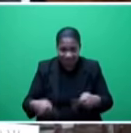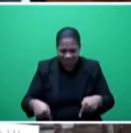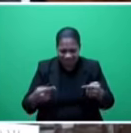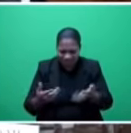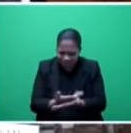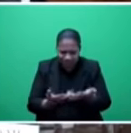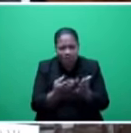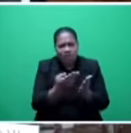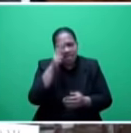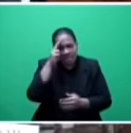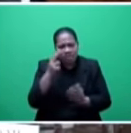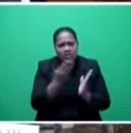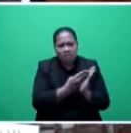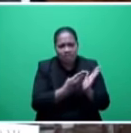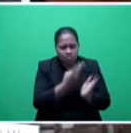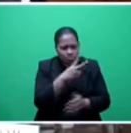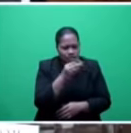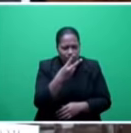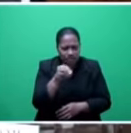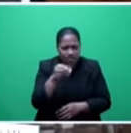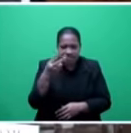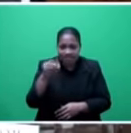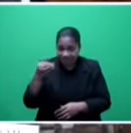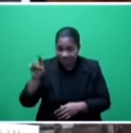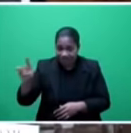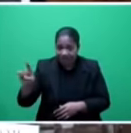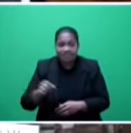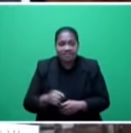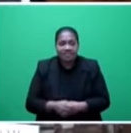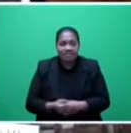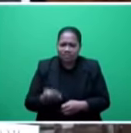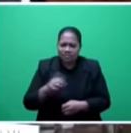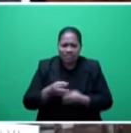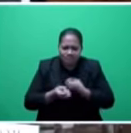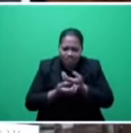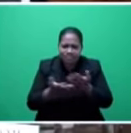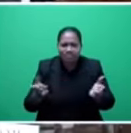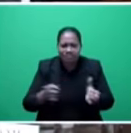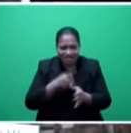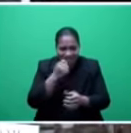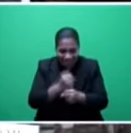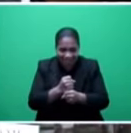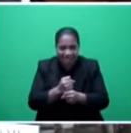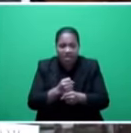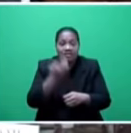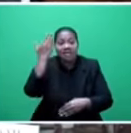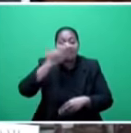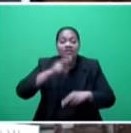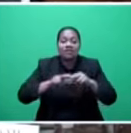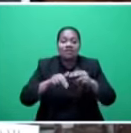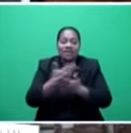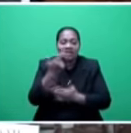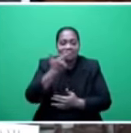as presented by the learned, the Honourable Attorney General and Minister for the Economy on the evening of Friday, the